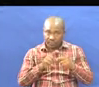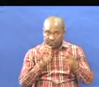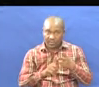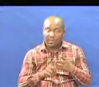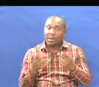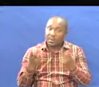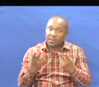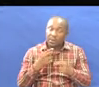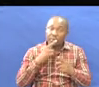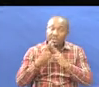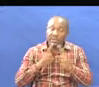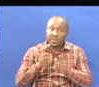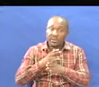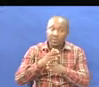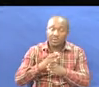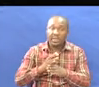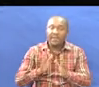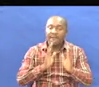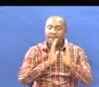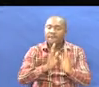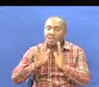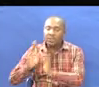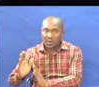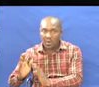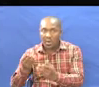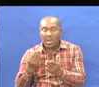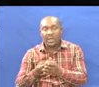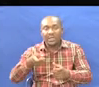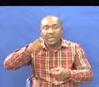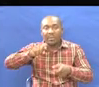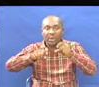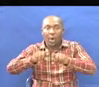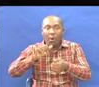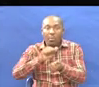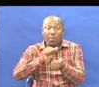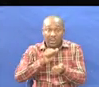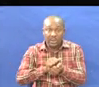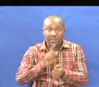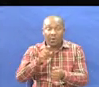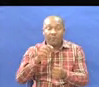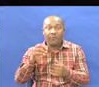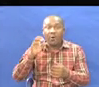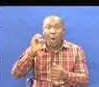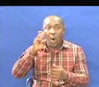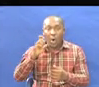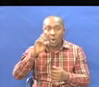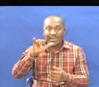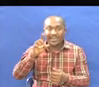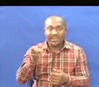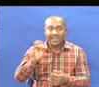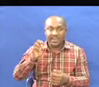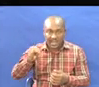about the physical and the chemical properties of oxygen. And lastly, we are going to discuss about